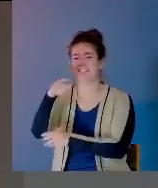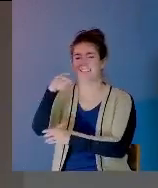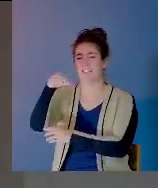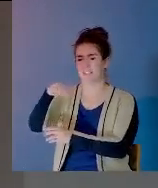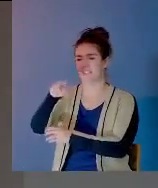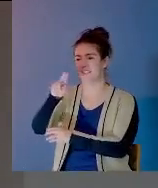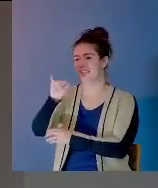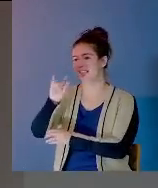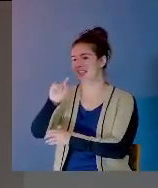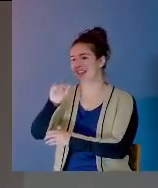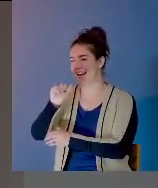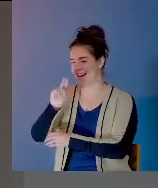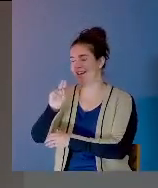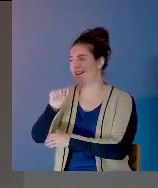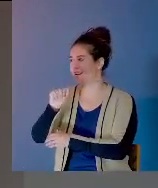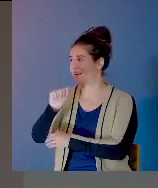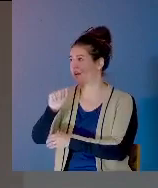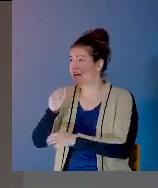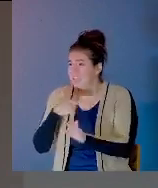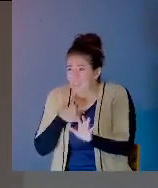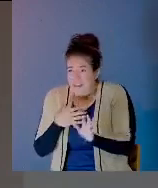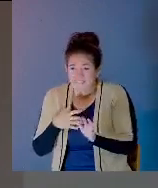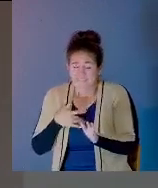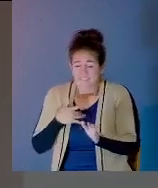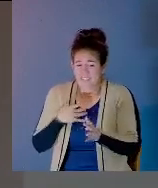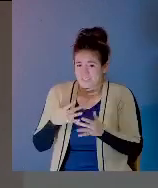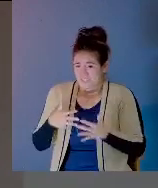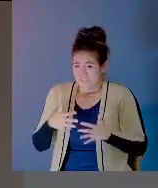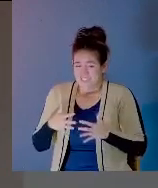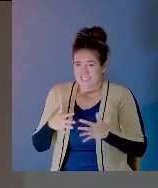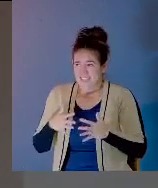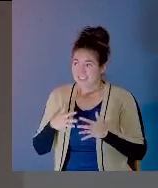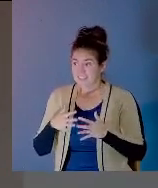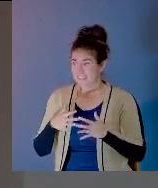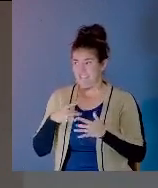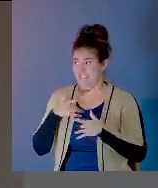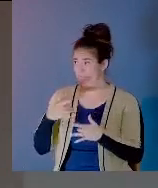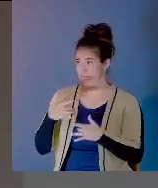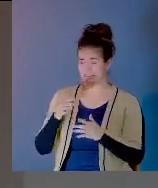Yes. Yeah, well, I'm kind of nervous right now. Okay. Usually I'm not.